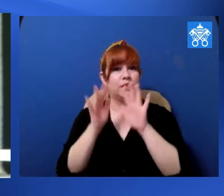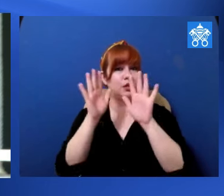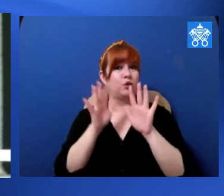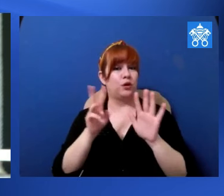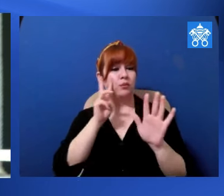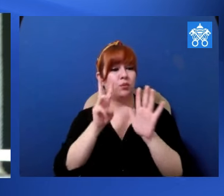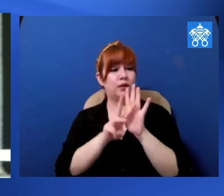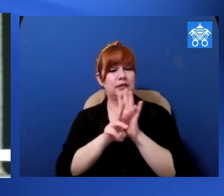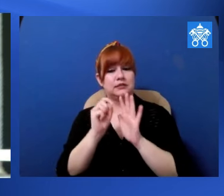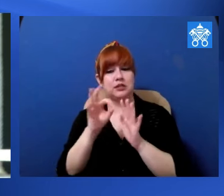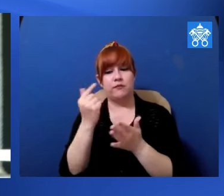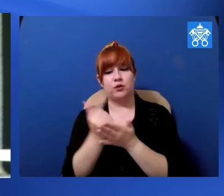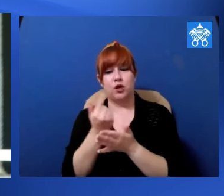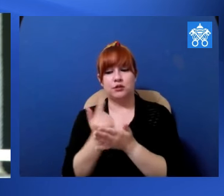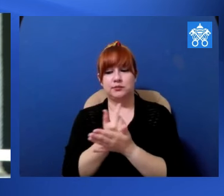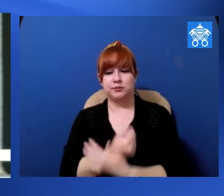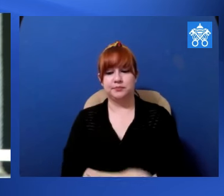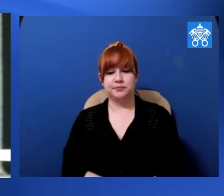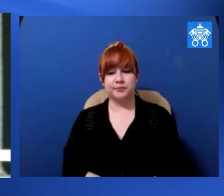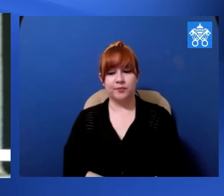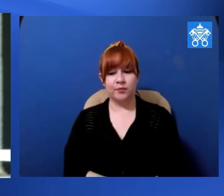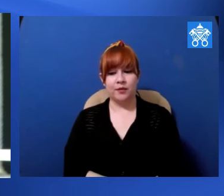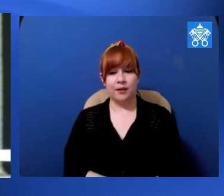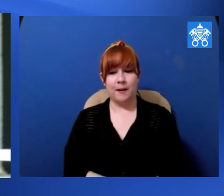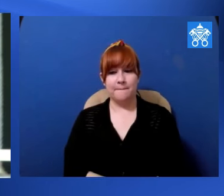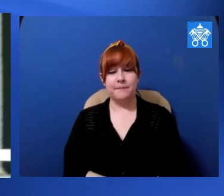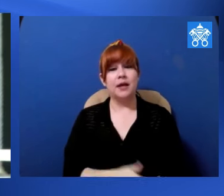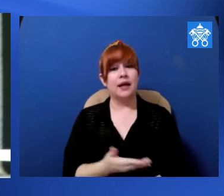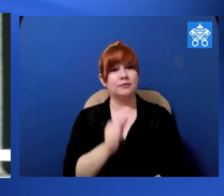thus become incredible witnesses of the gospel.